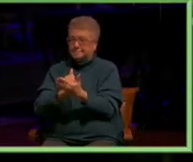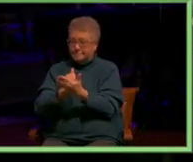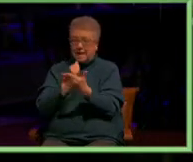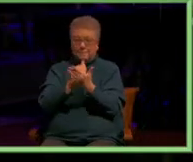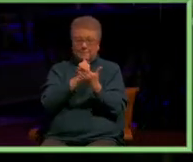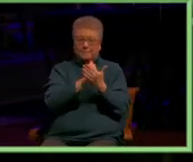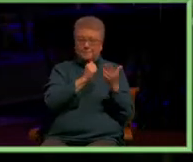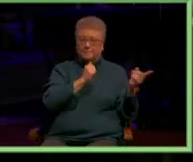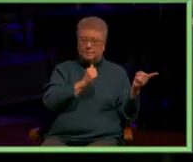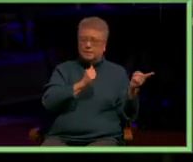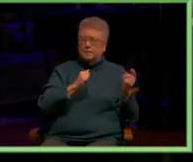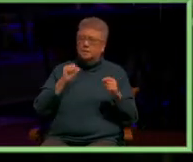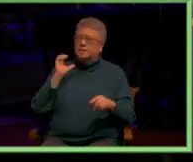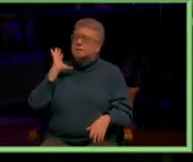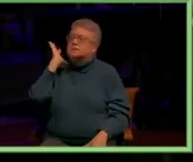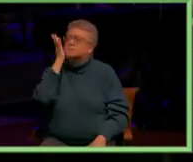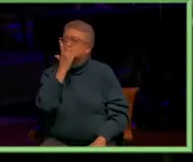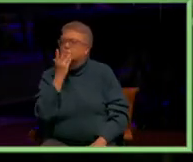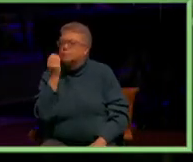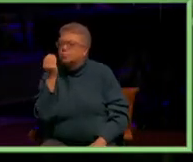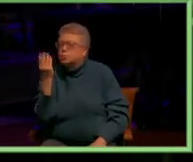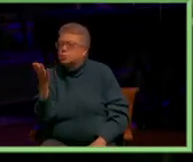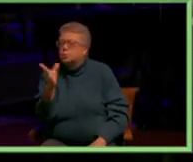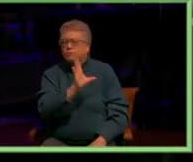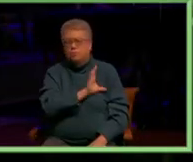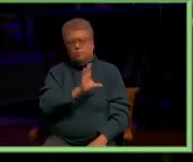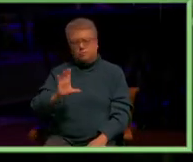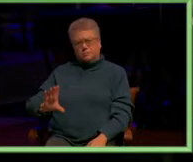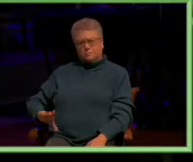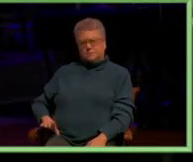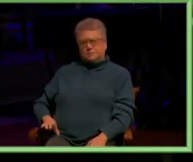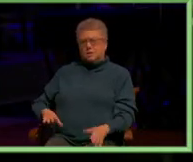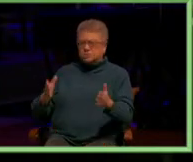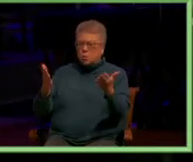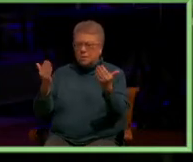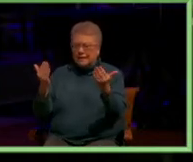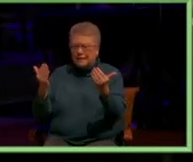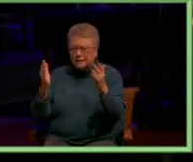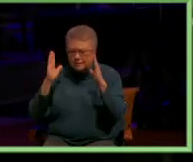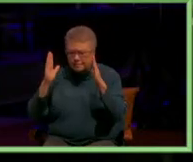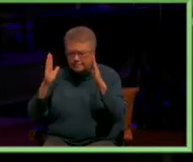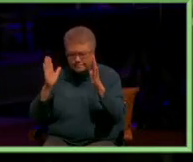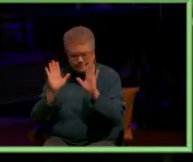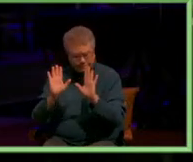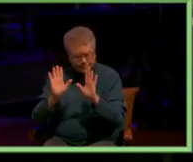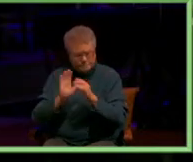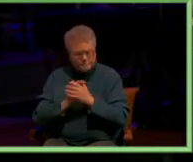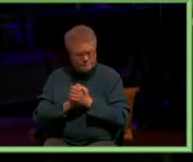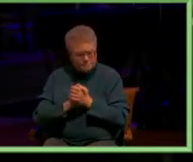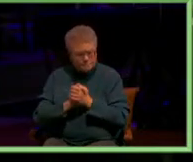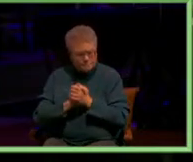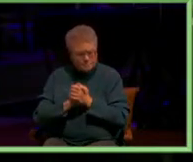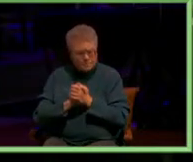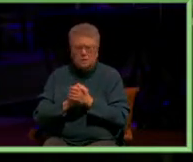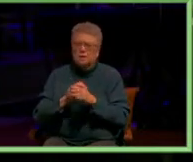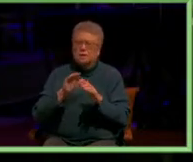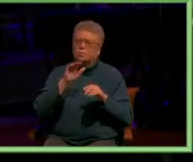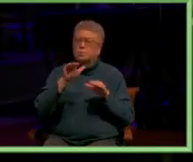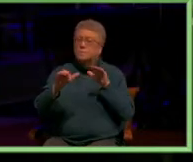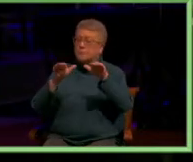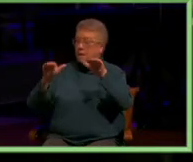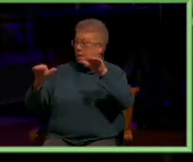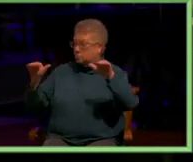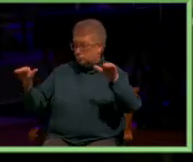This is the beauty of Christmas. So lean in for just a moment. Let us be reminded of the